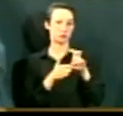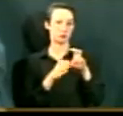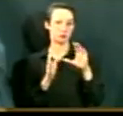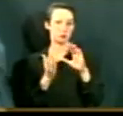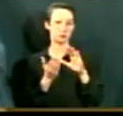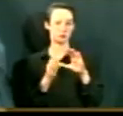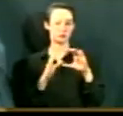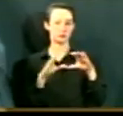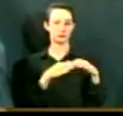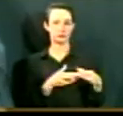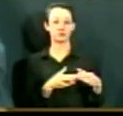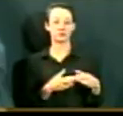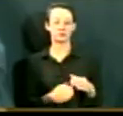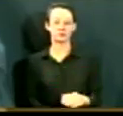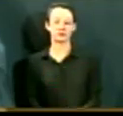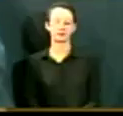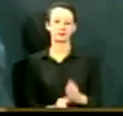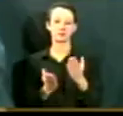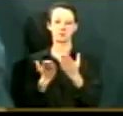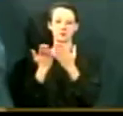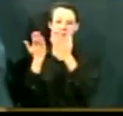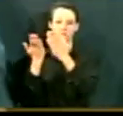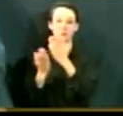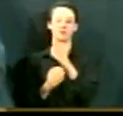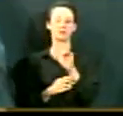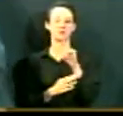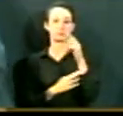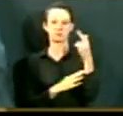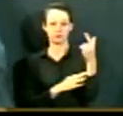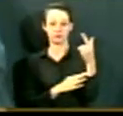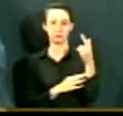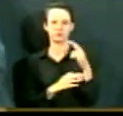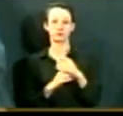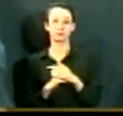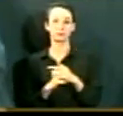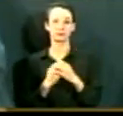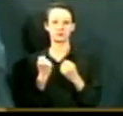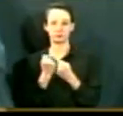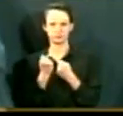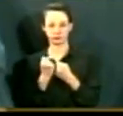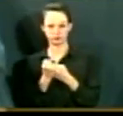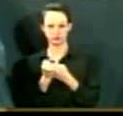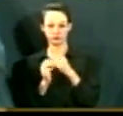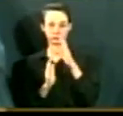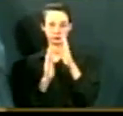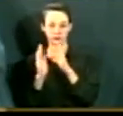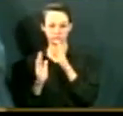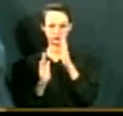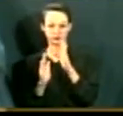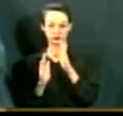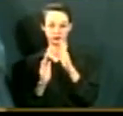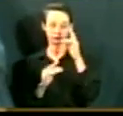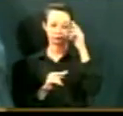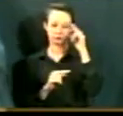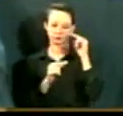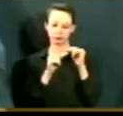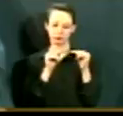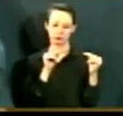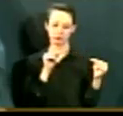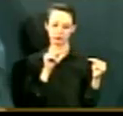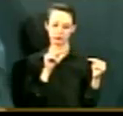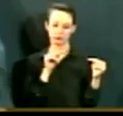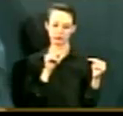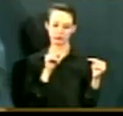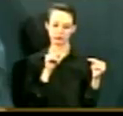moved. Motion made by Ms. Owen, seconded by Ms. Roundtree. All in favor say aye. Aye. All